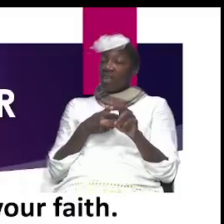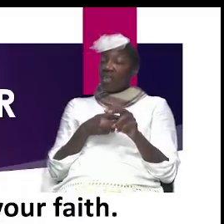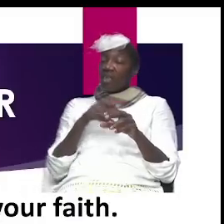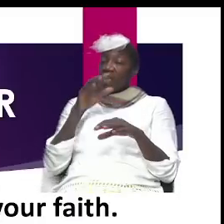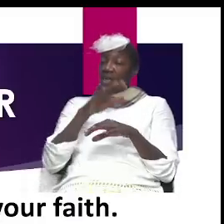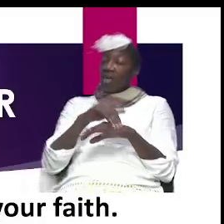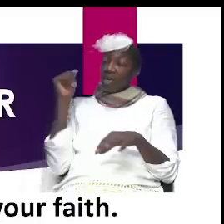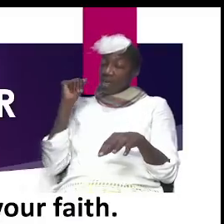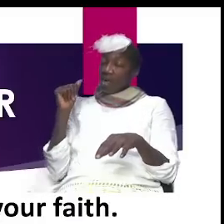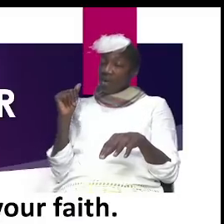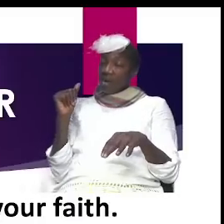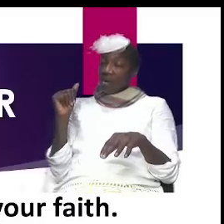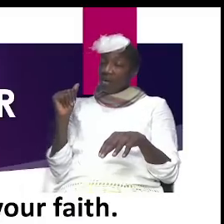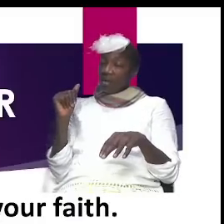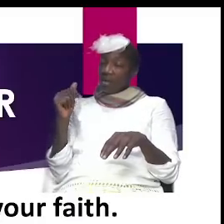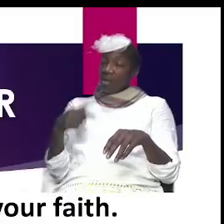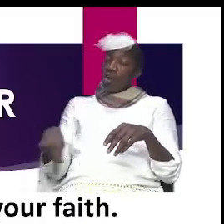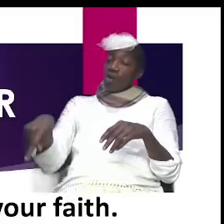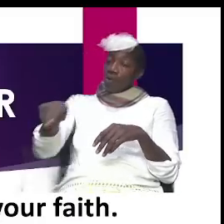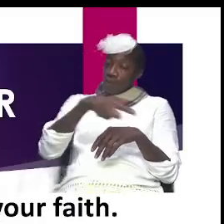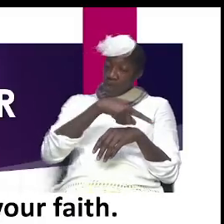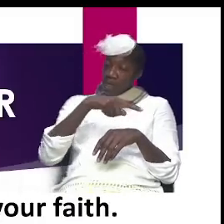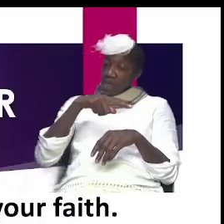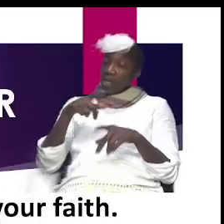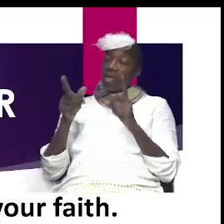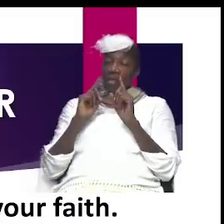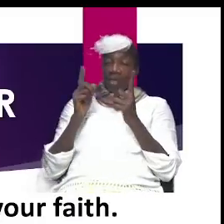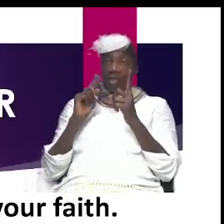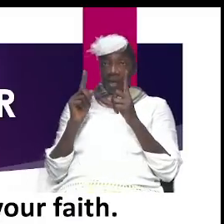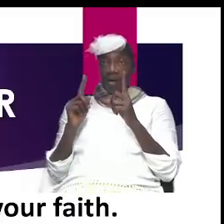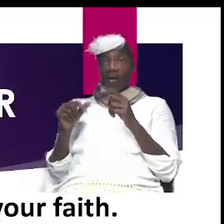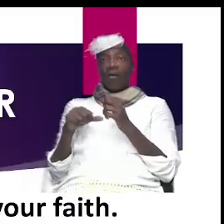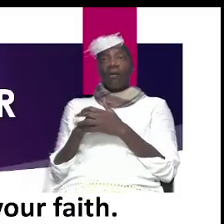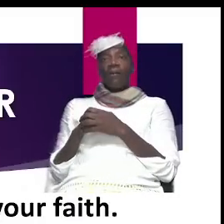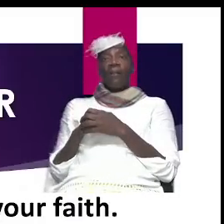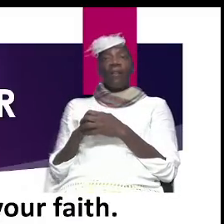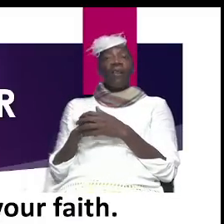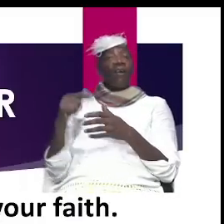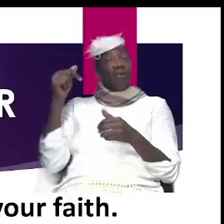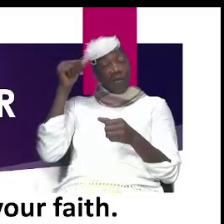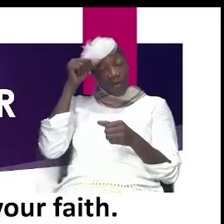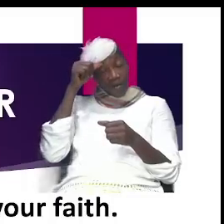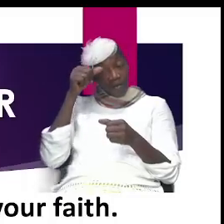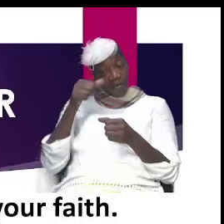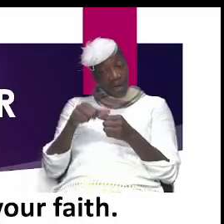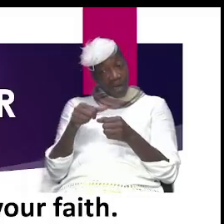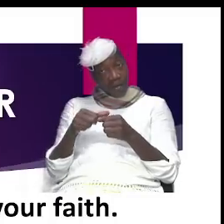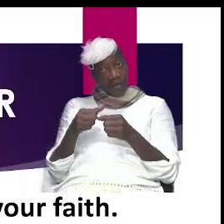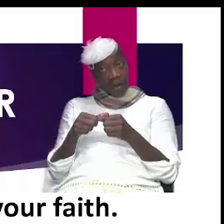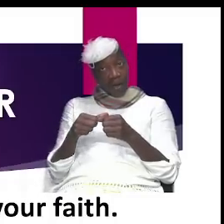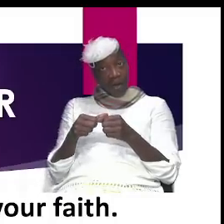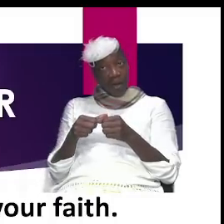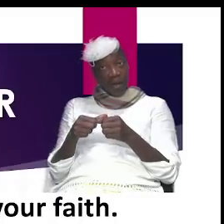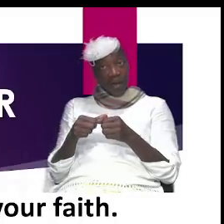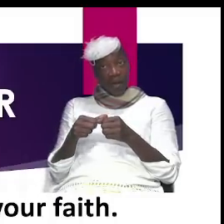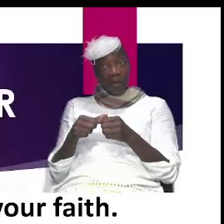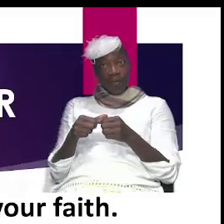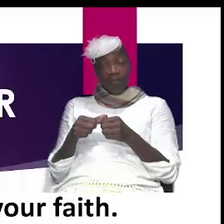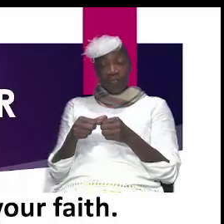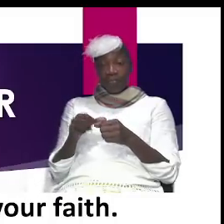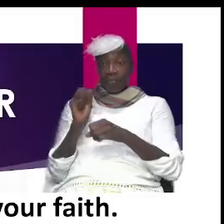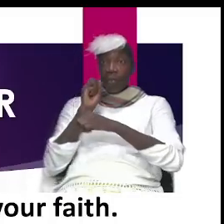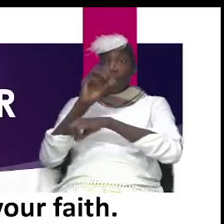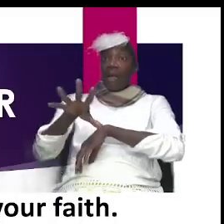to give an account for that. So bear that in mind. Cast not away, therefore,